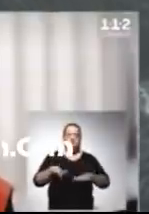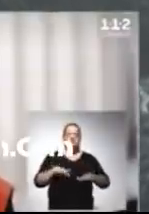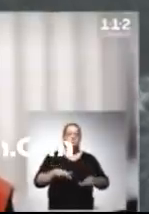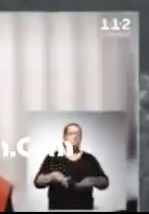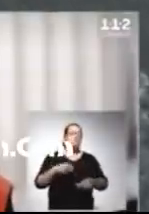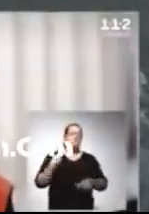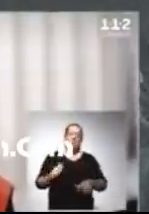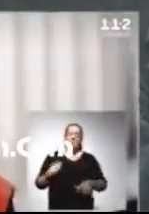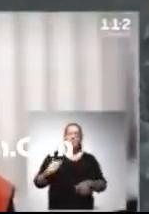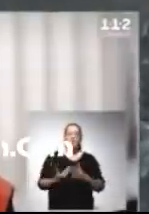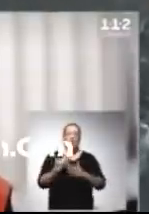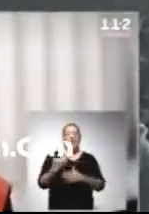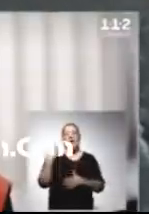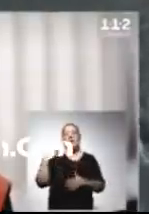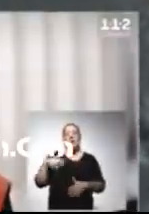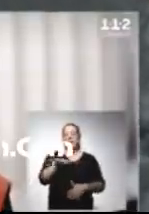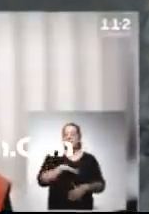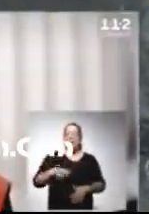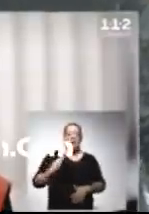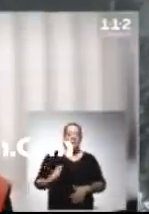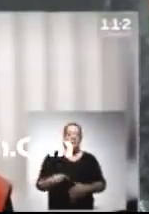exactly how long it will last. But again,